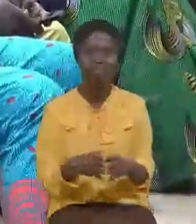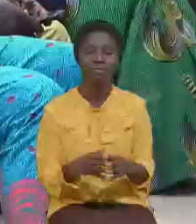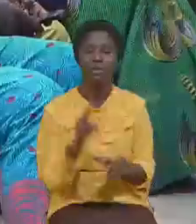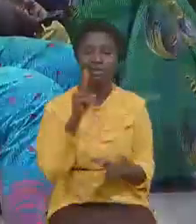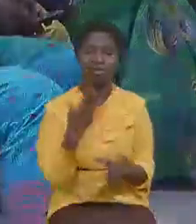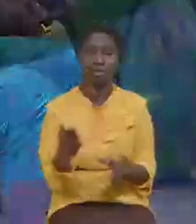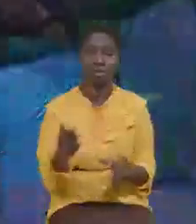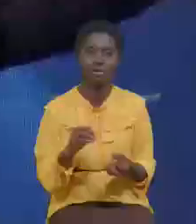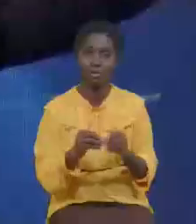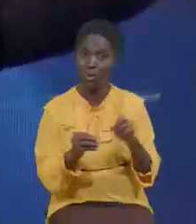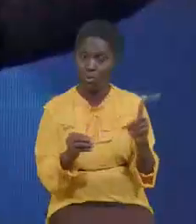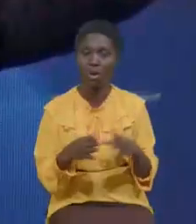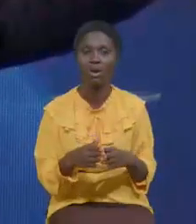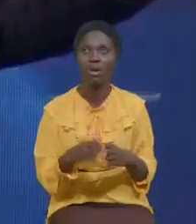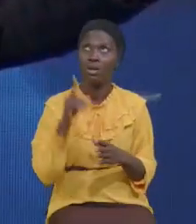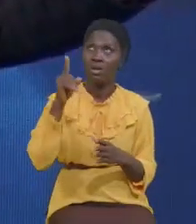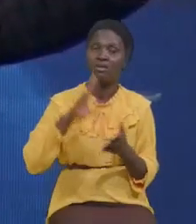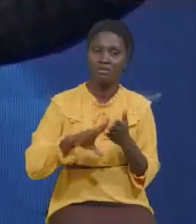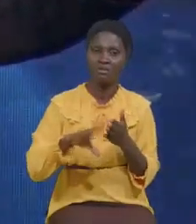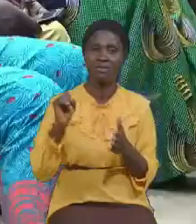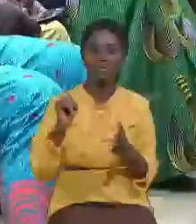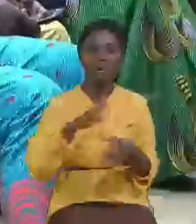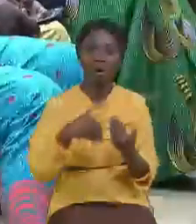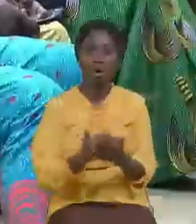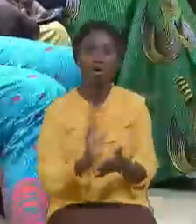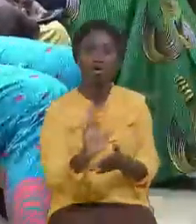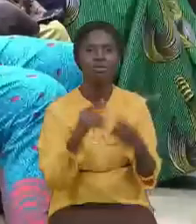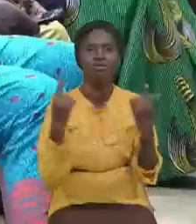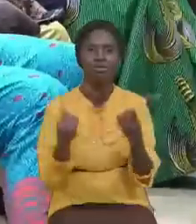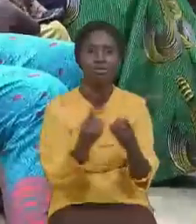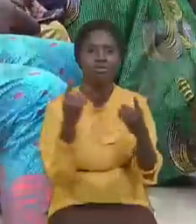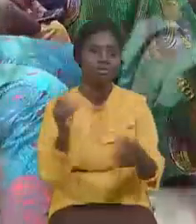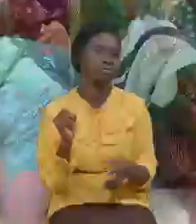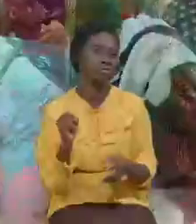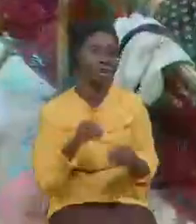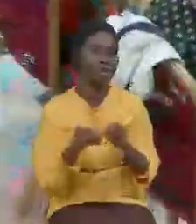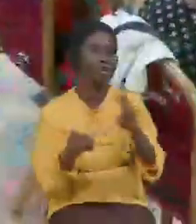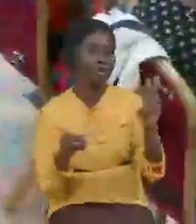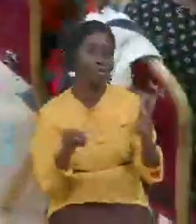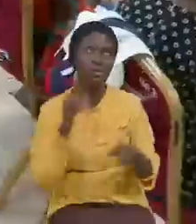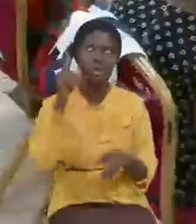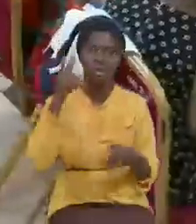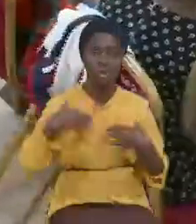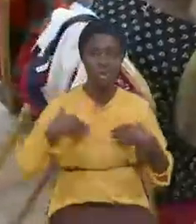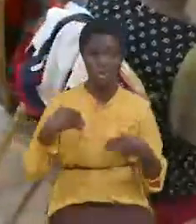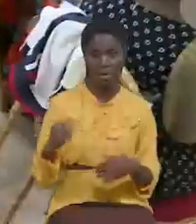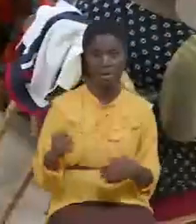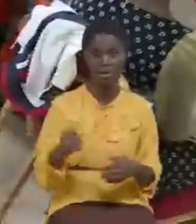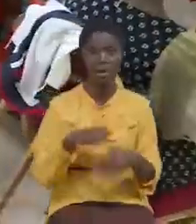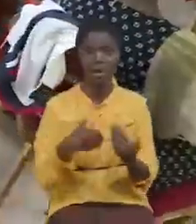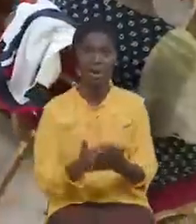Number one, he forgives all your iniquities. Number two, he heals all